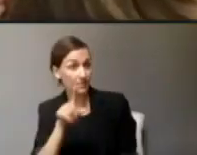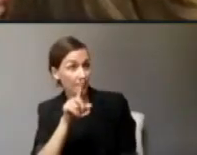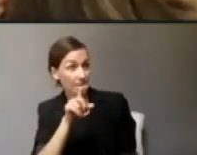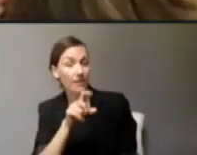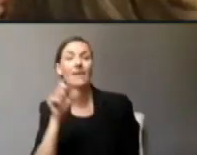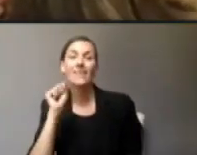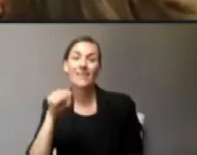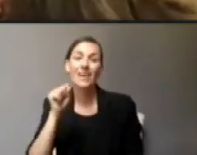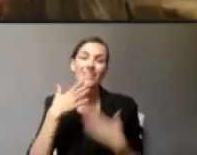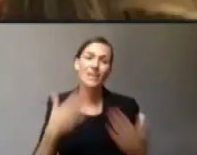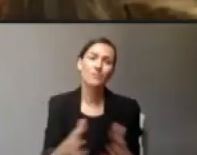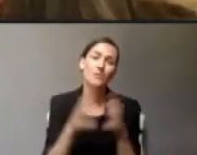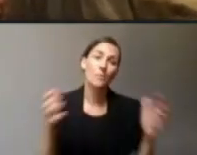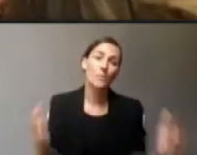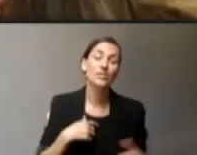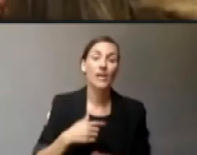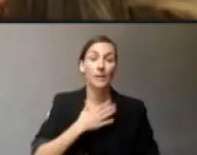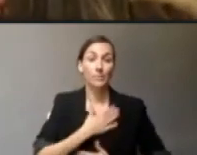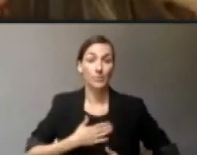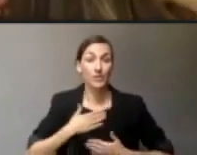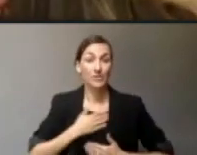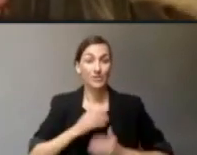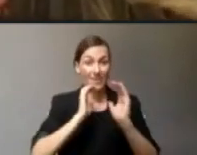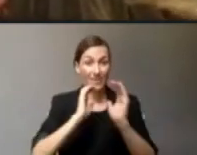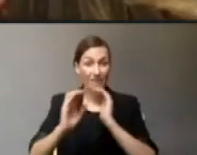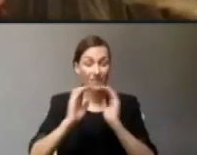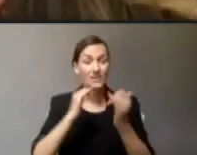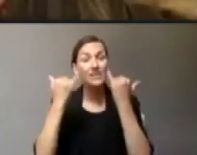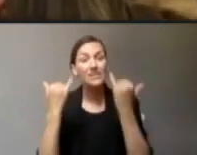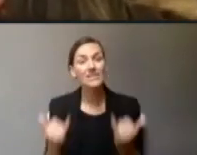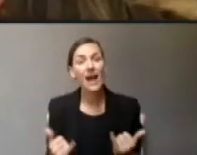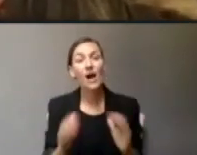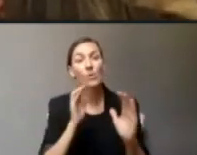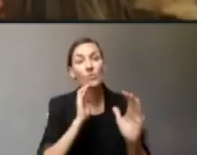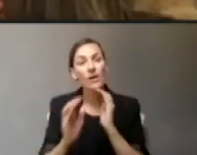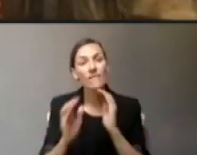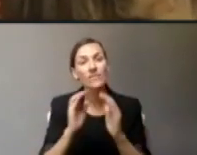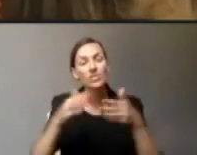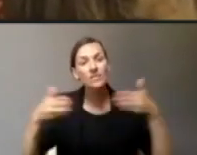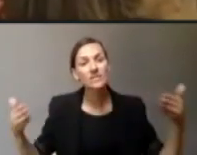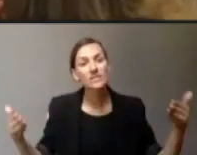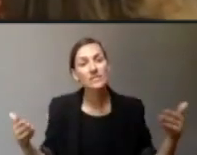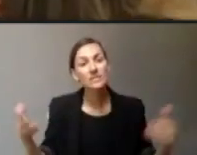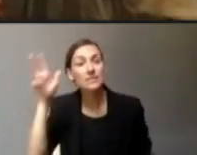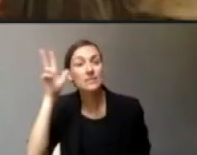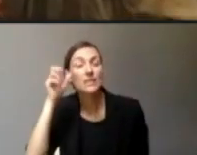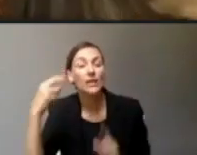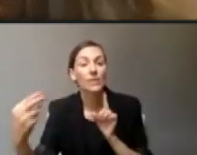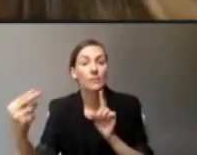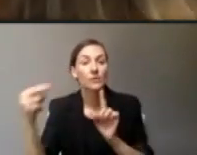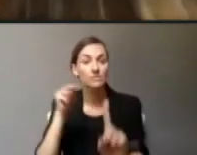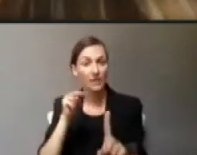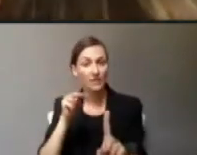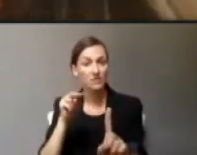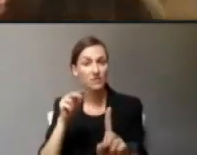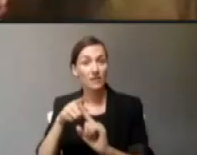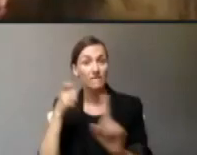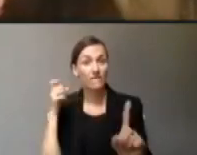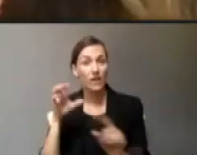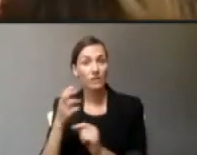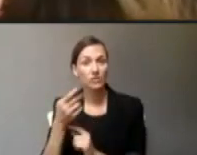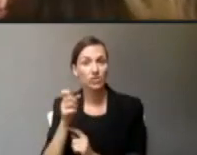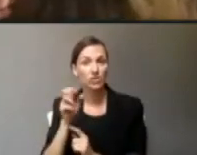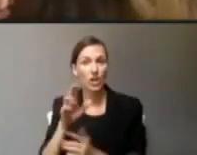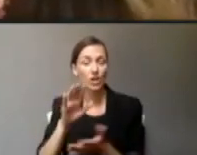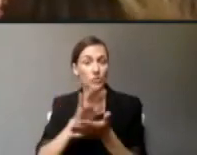much, guys. I appreciate the conversation. We're gonna go ahead and move the conversation to hear the perspective from our charter schools to see